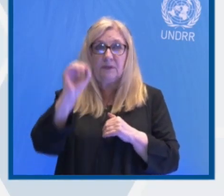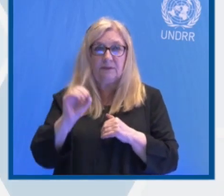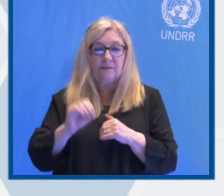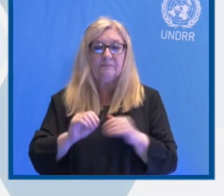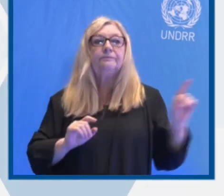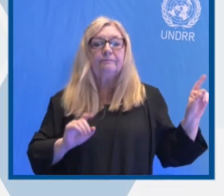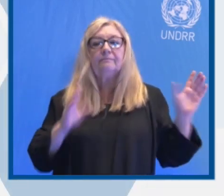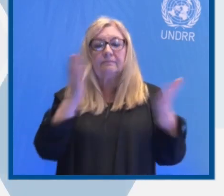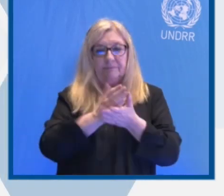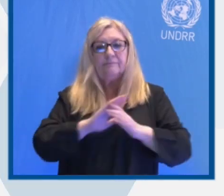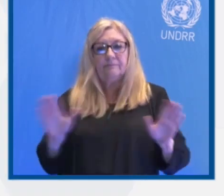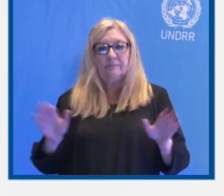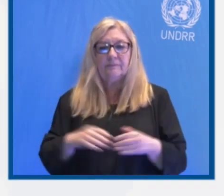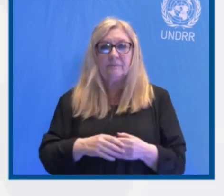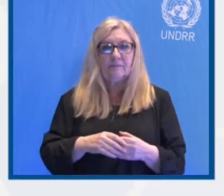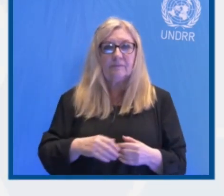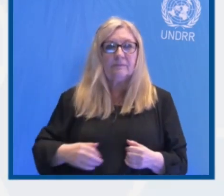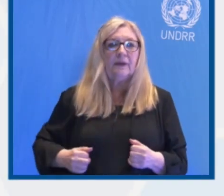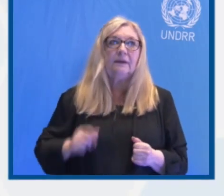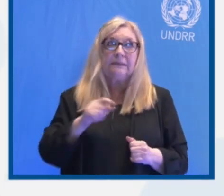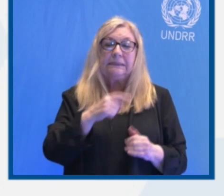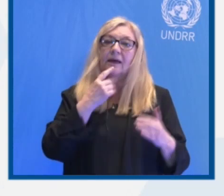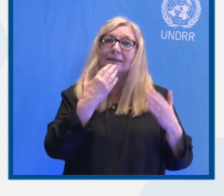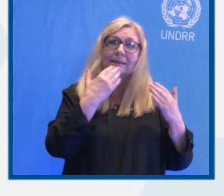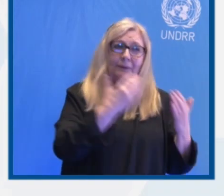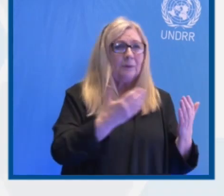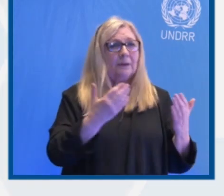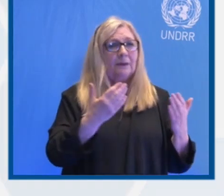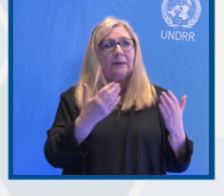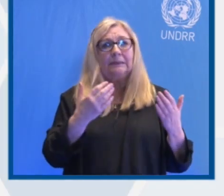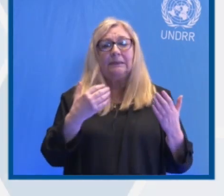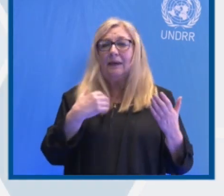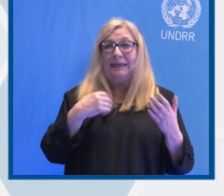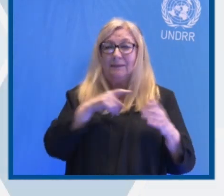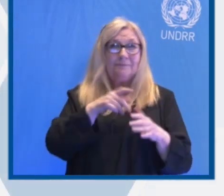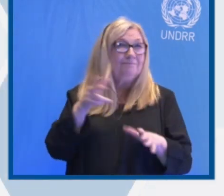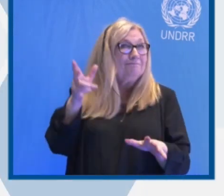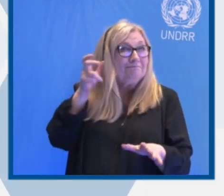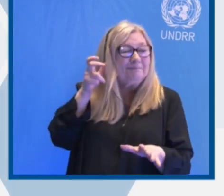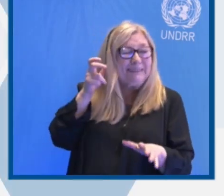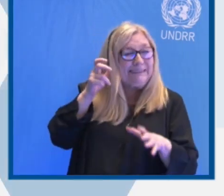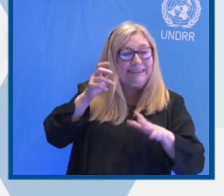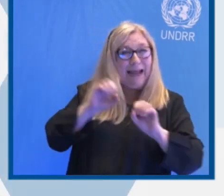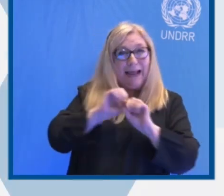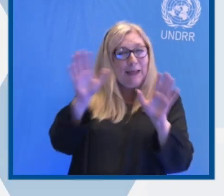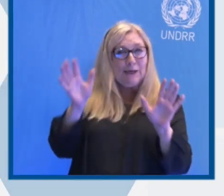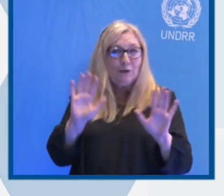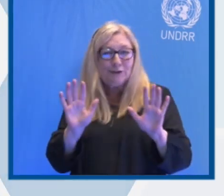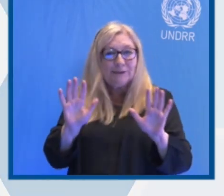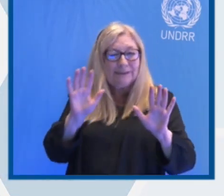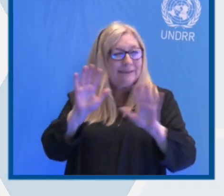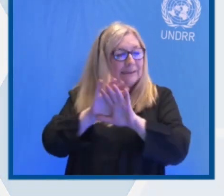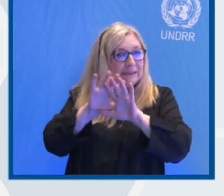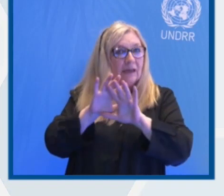Thank you very much, Engineer Al-Gamal. We were not able to hear you very clearly, but the slide was an important